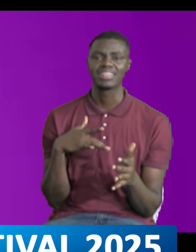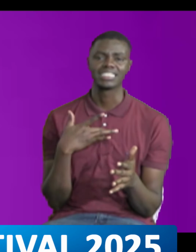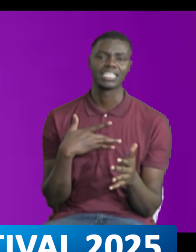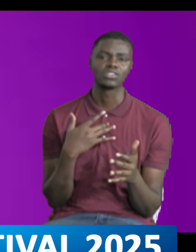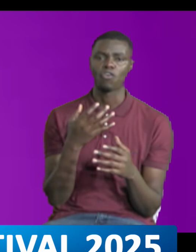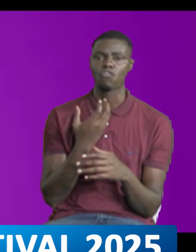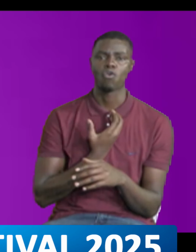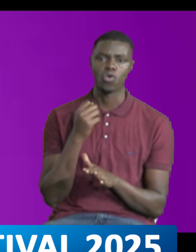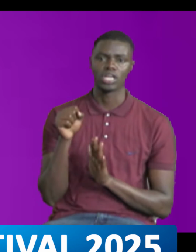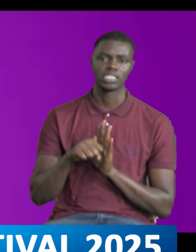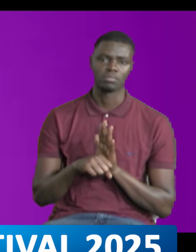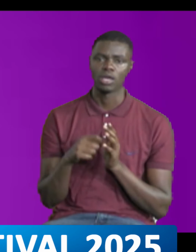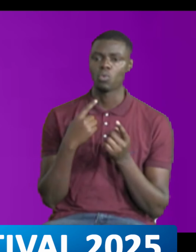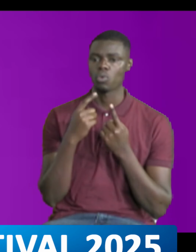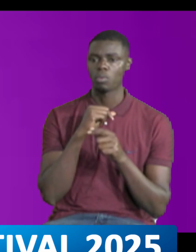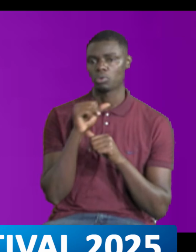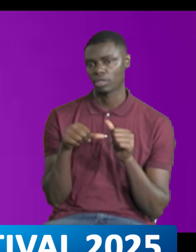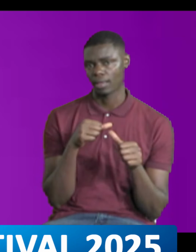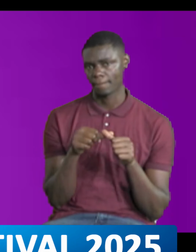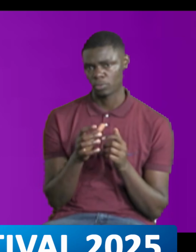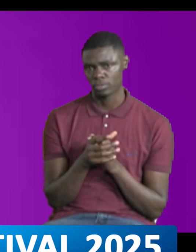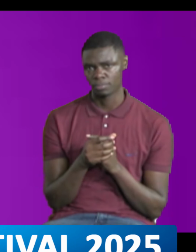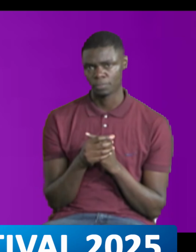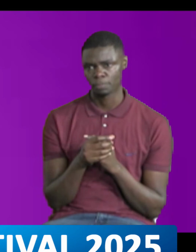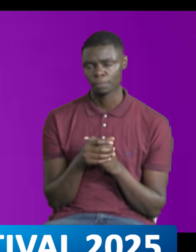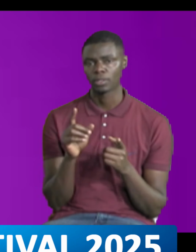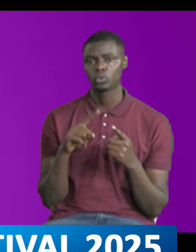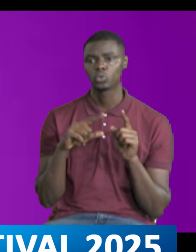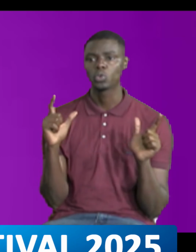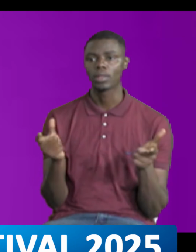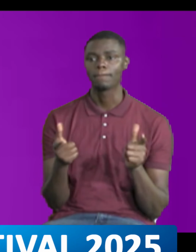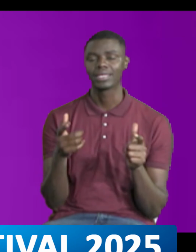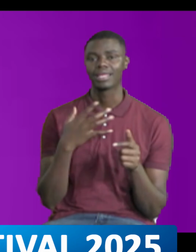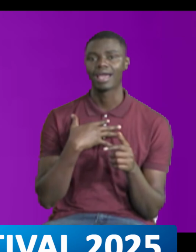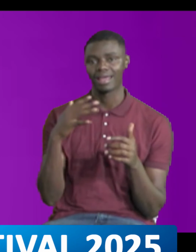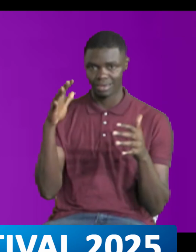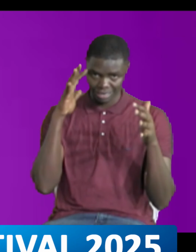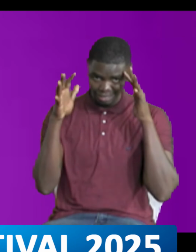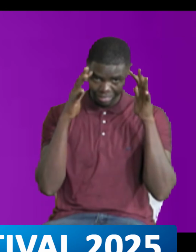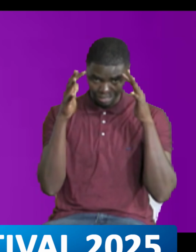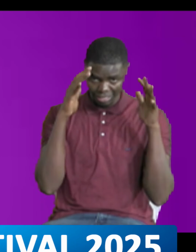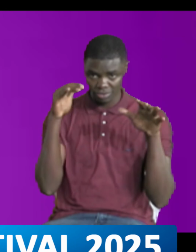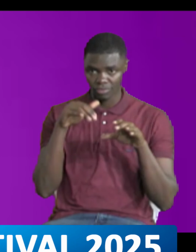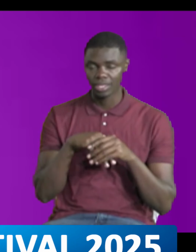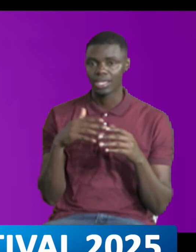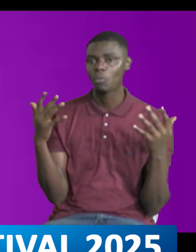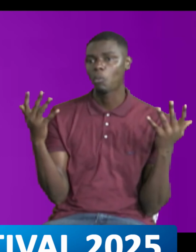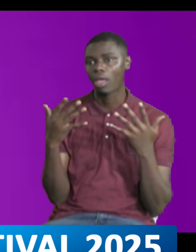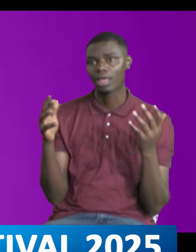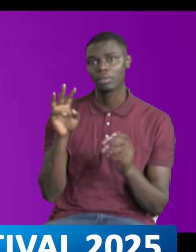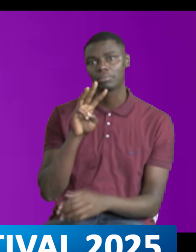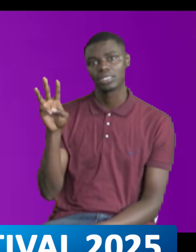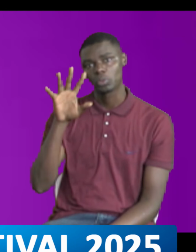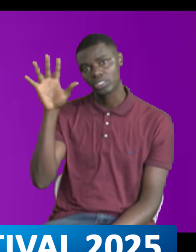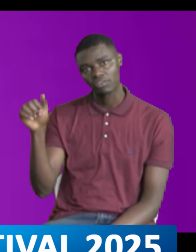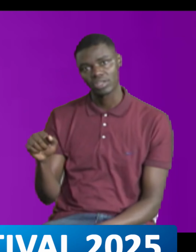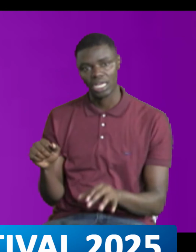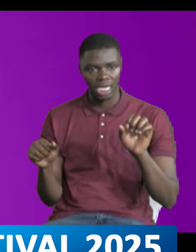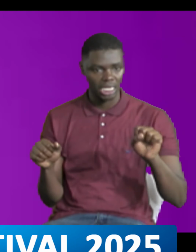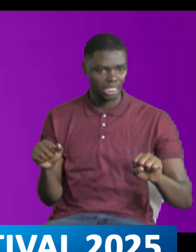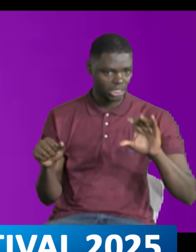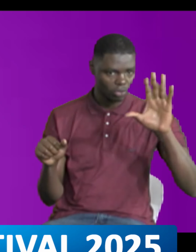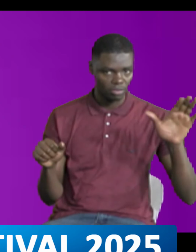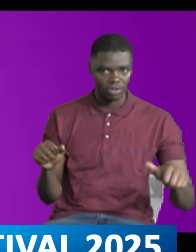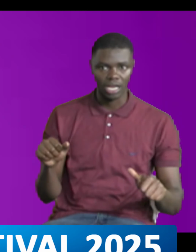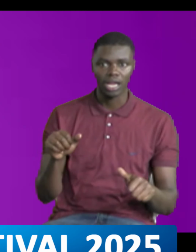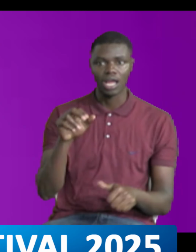ownership that we were talking about to the media and creatives in I don't know, West Africa, South Africa,